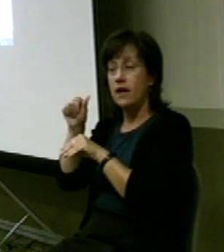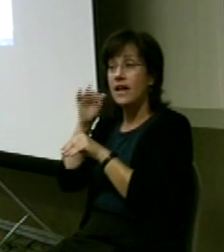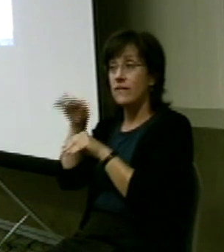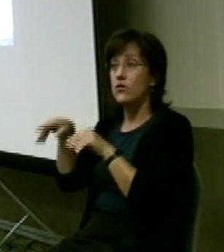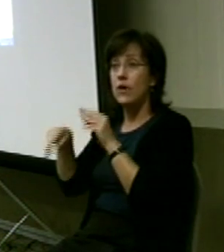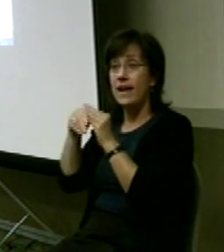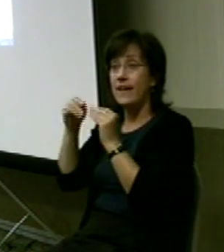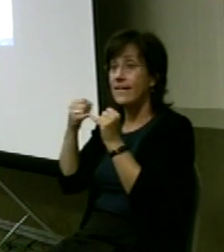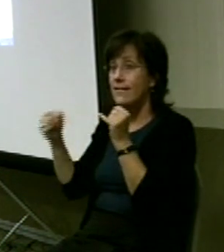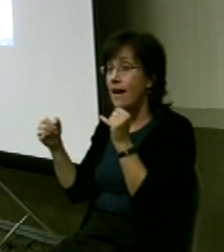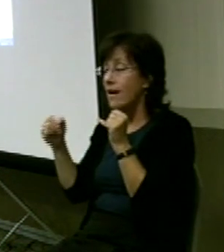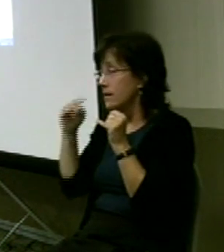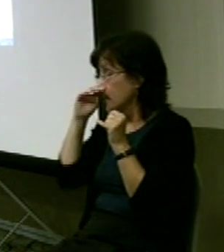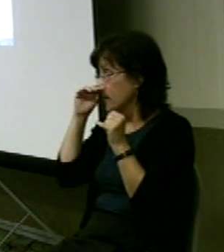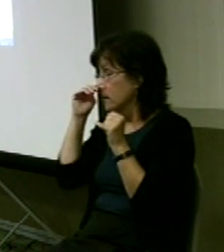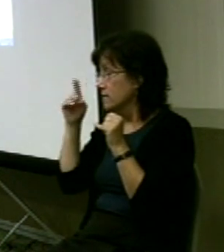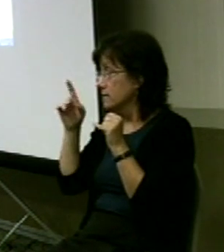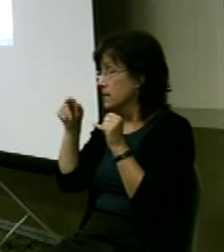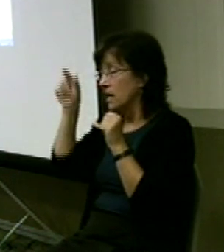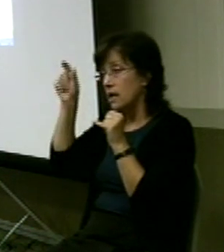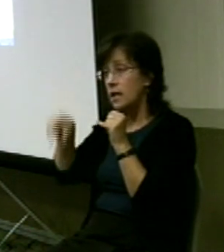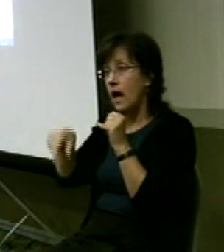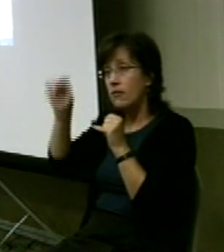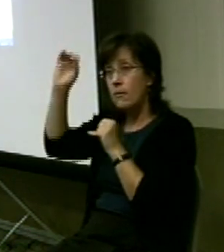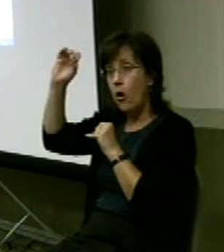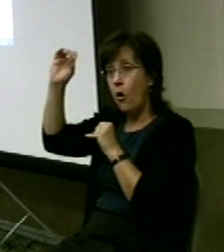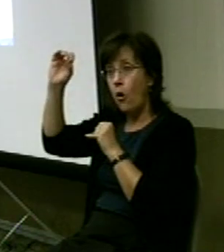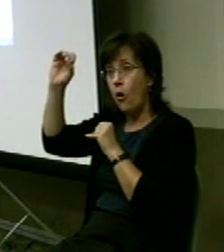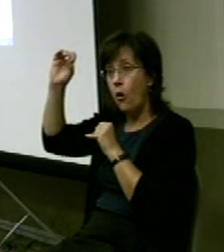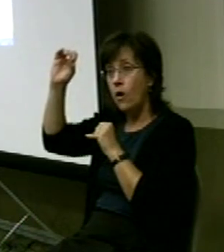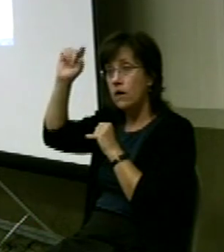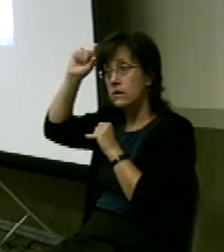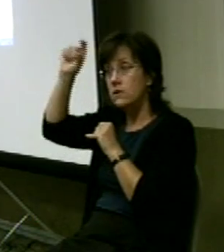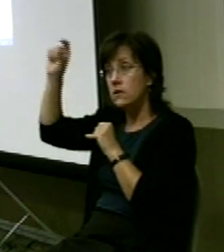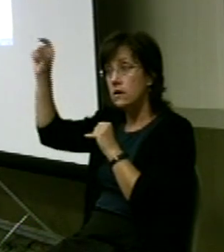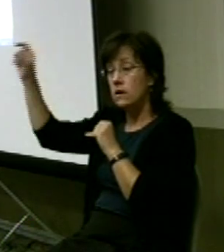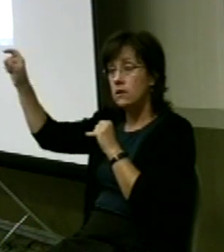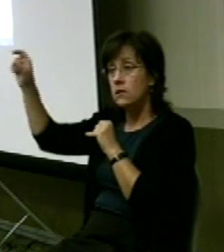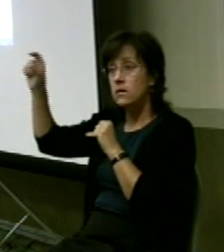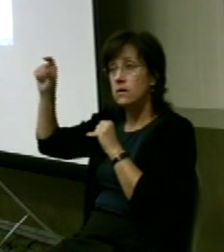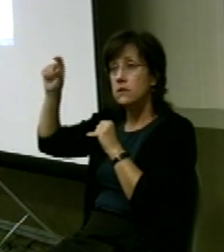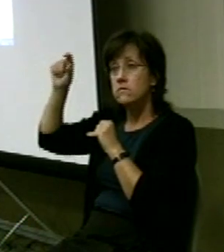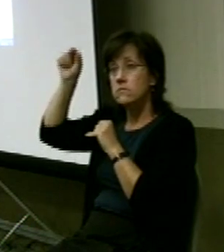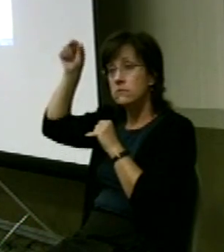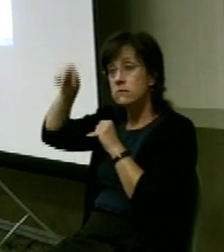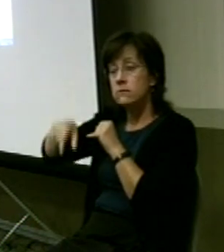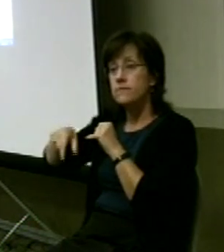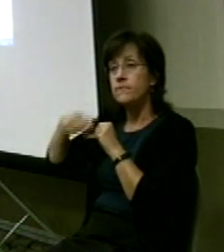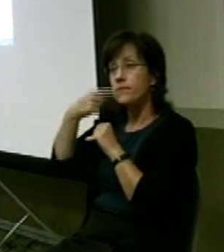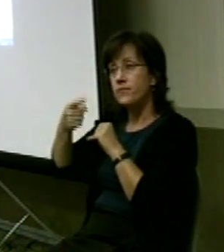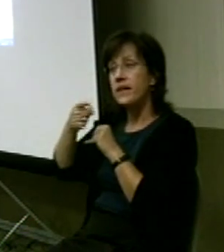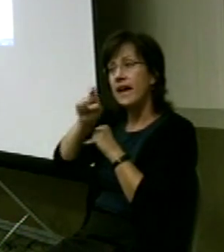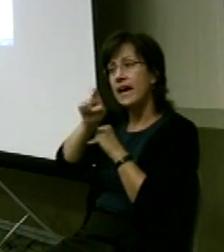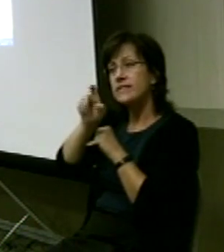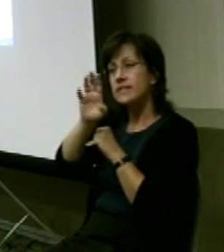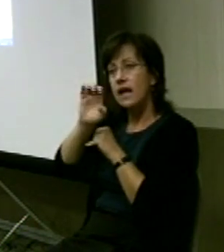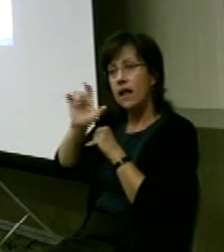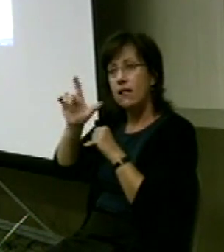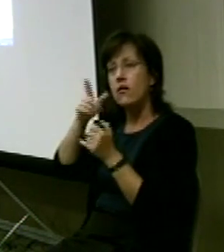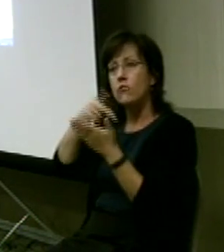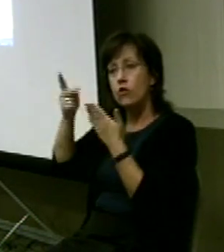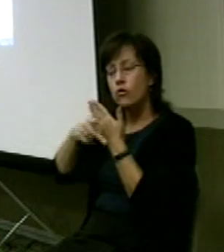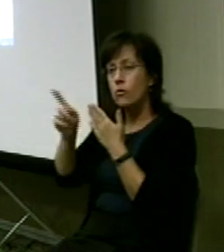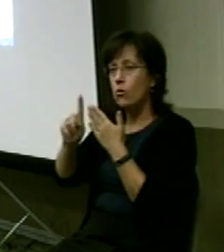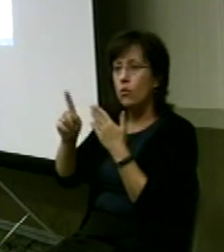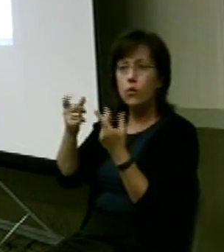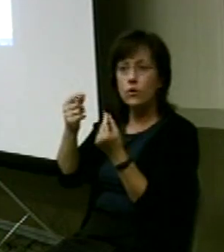So if you add a line, you're column O. See this up here? This is telling the Excel program what you